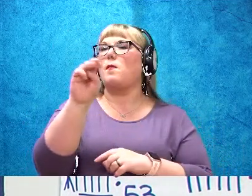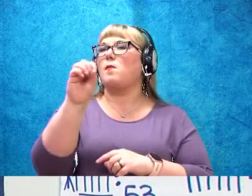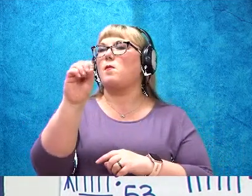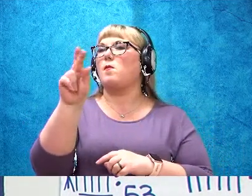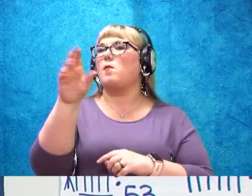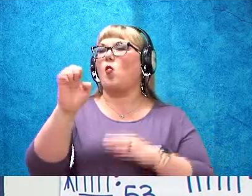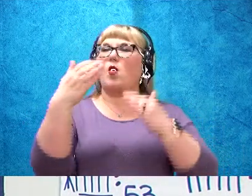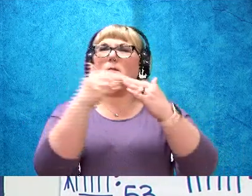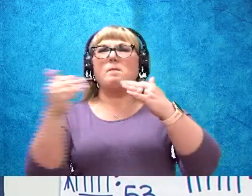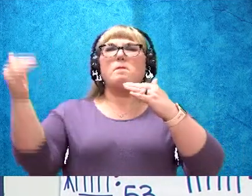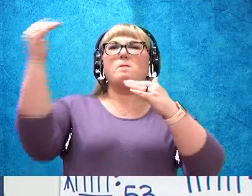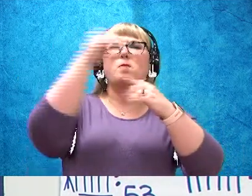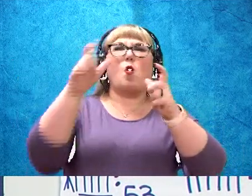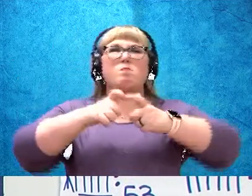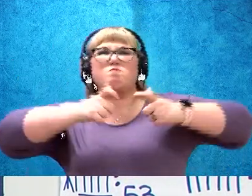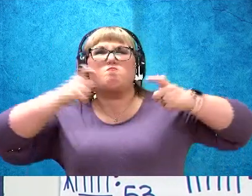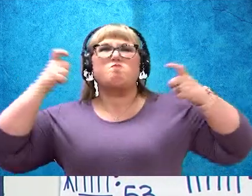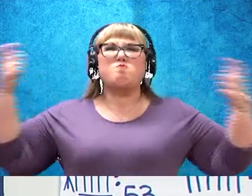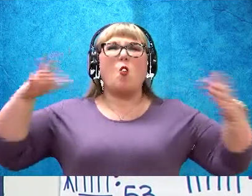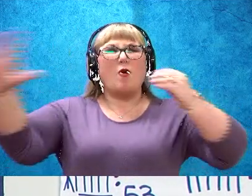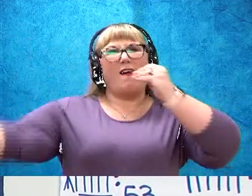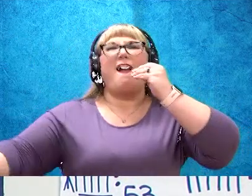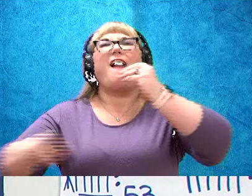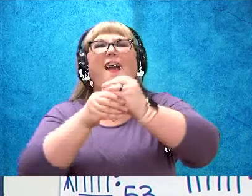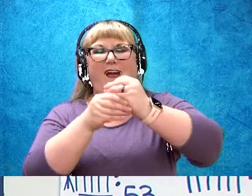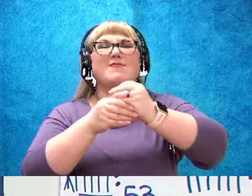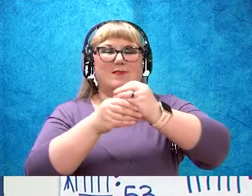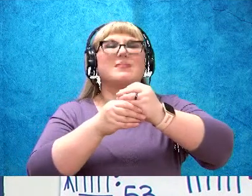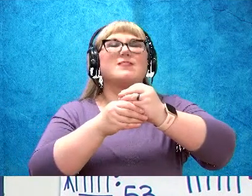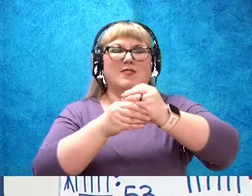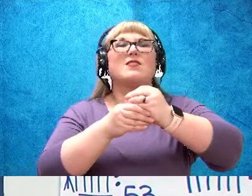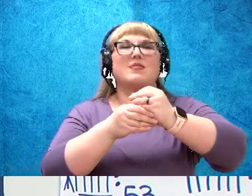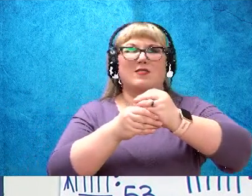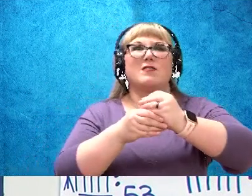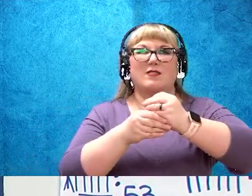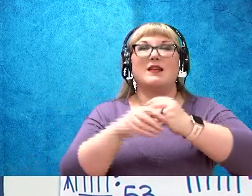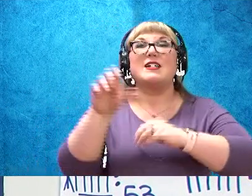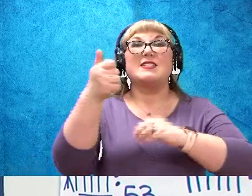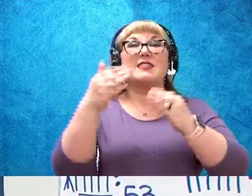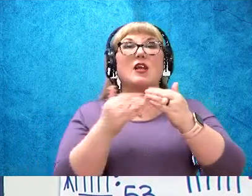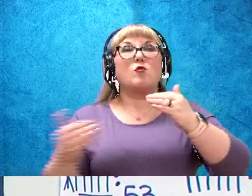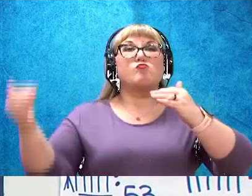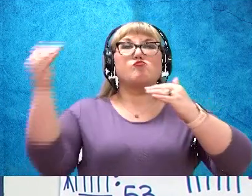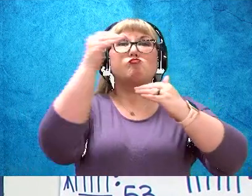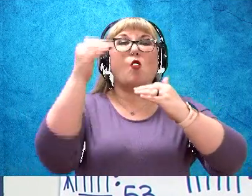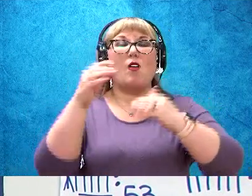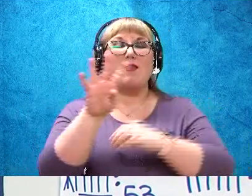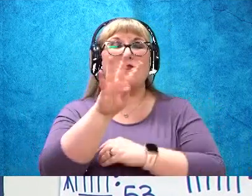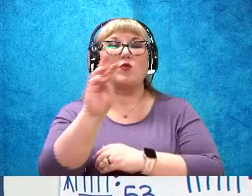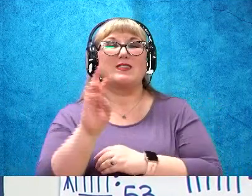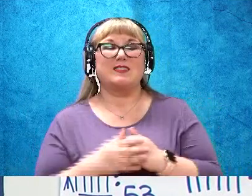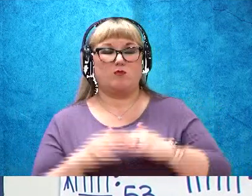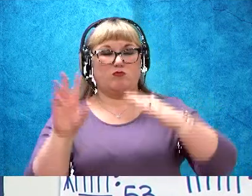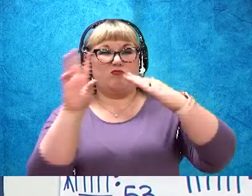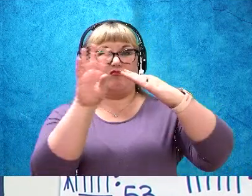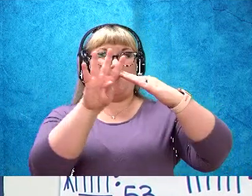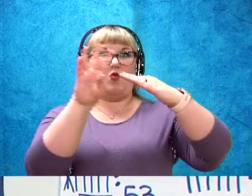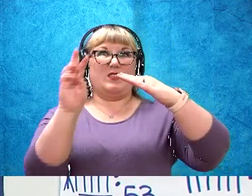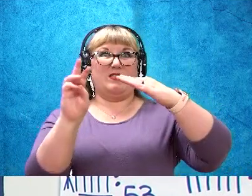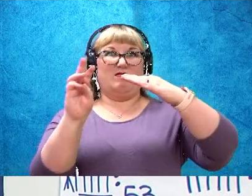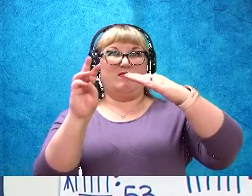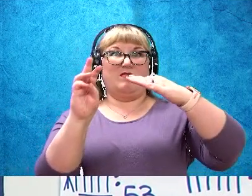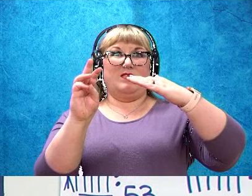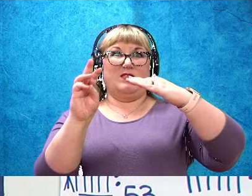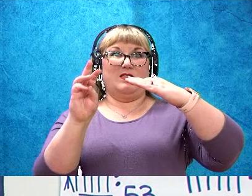getting larger. We're adding the 10. So 10 more than 46. We add a